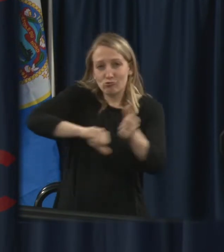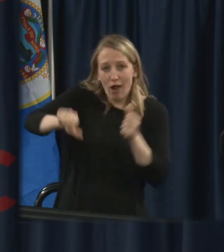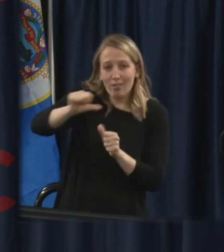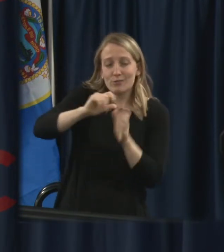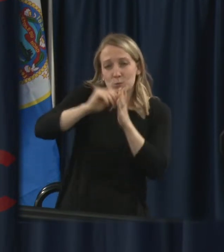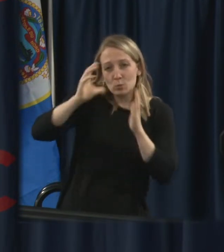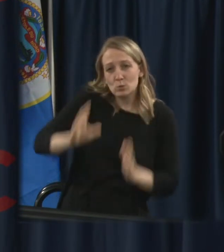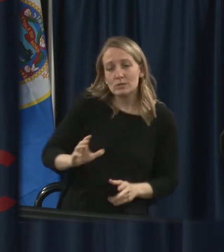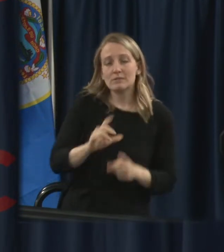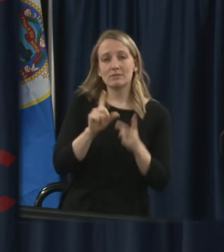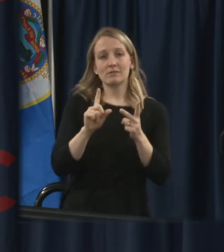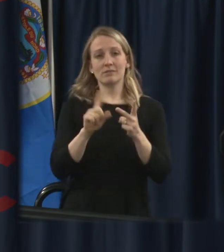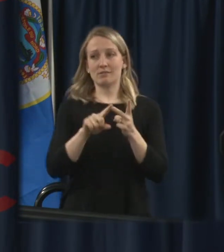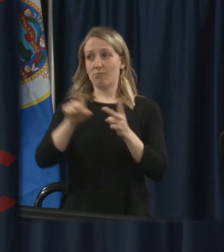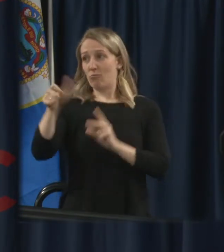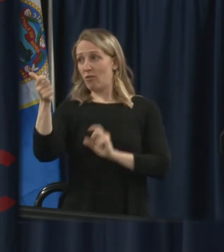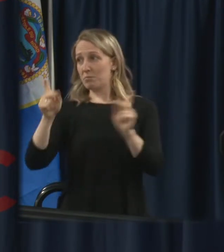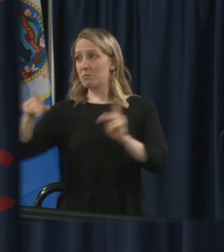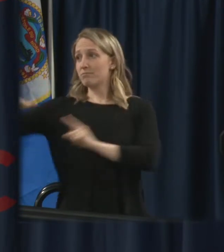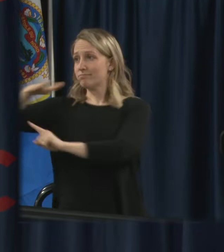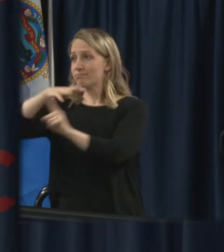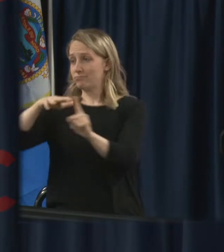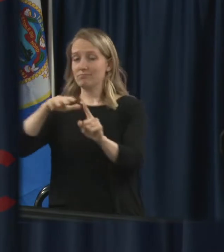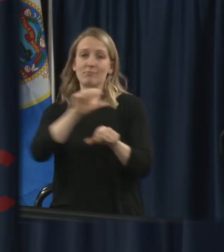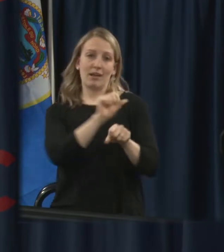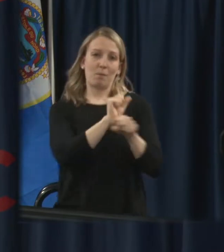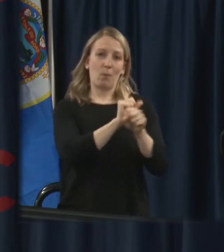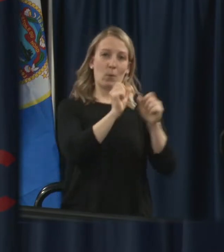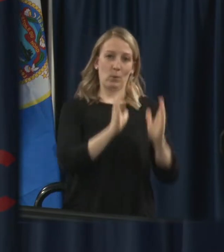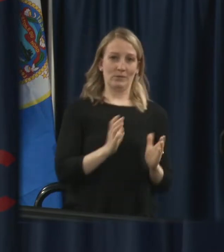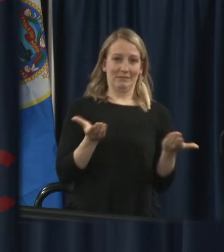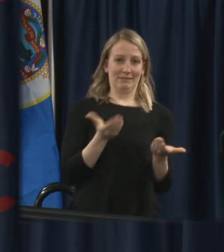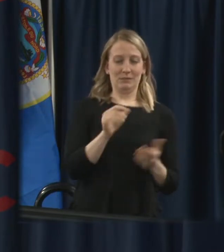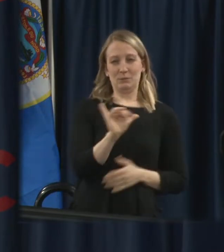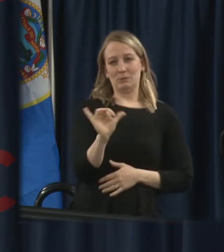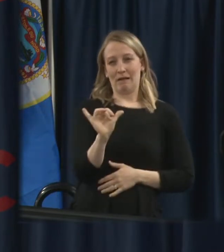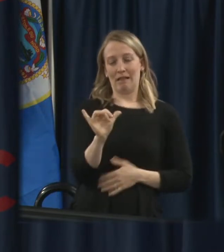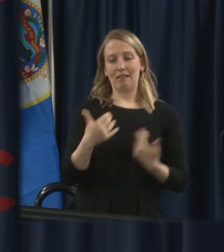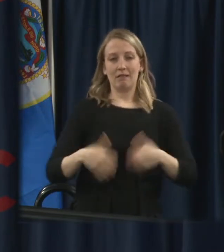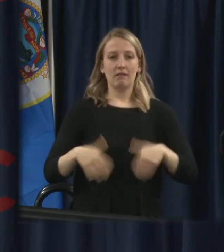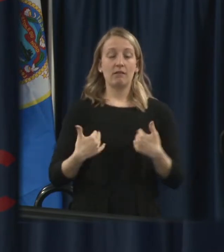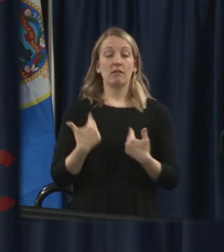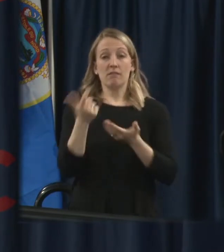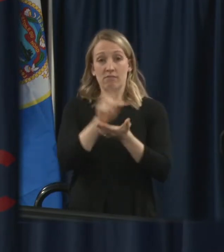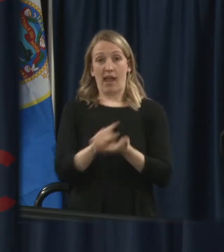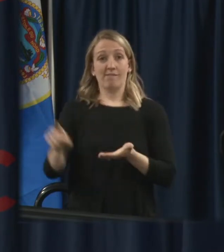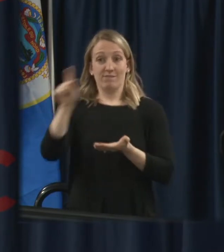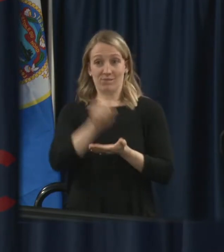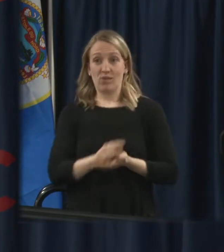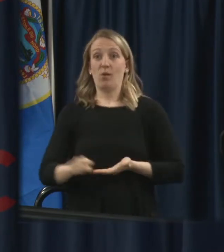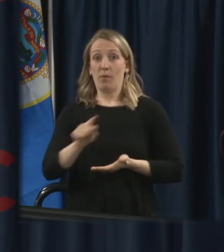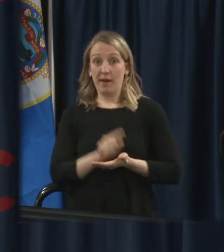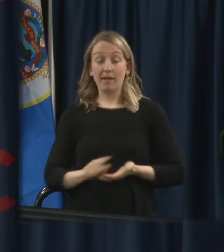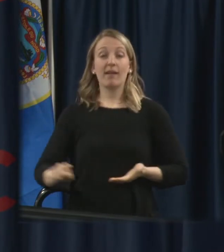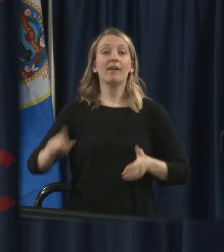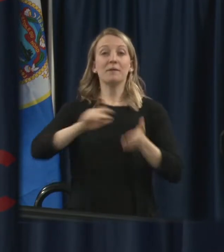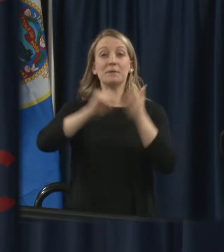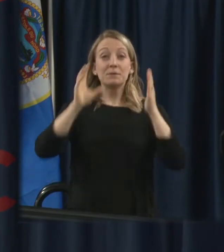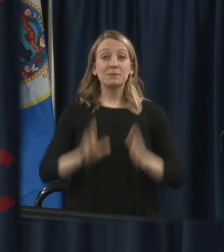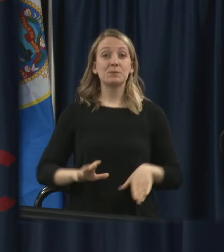for those around us, and to CLC employees. I would say every week we see a student